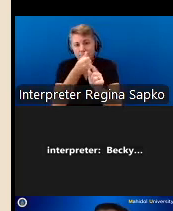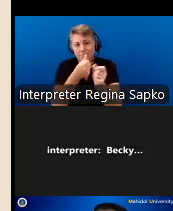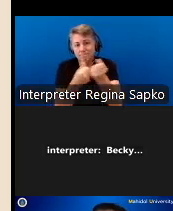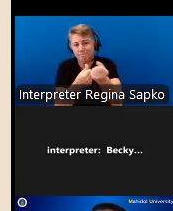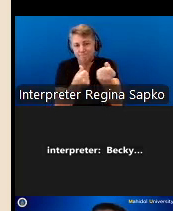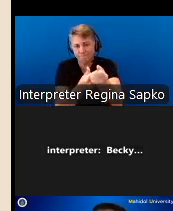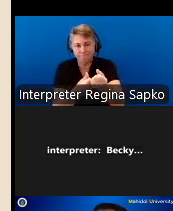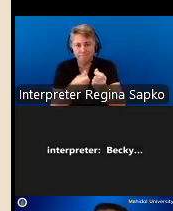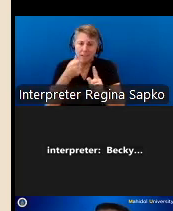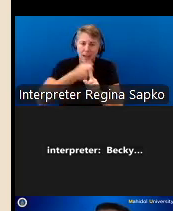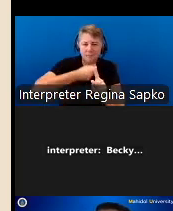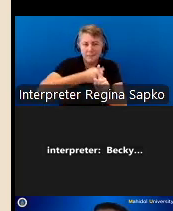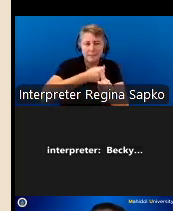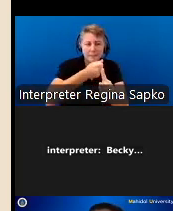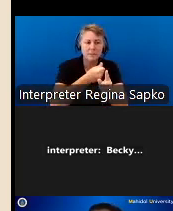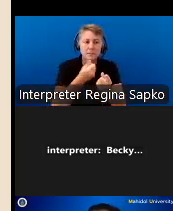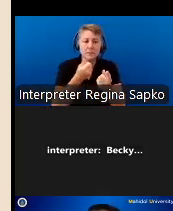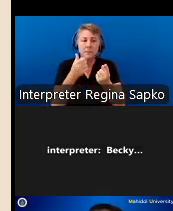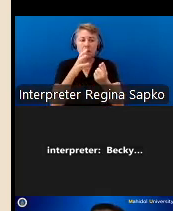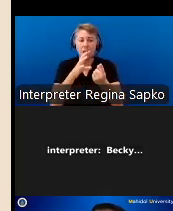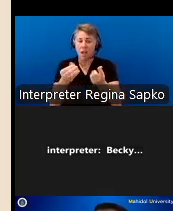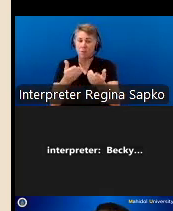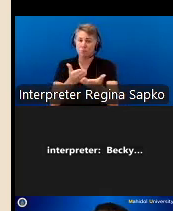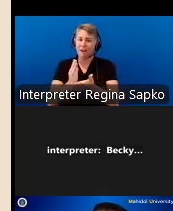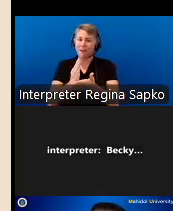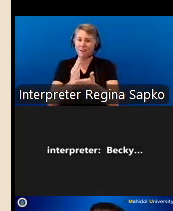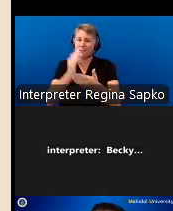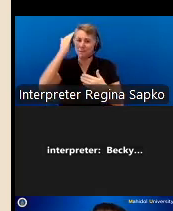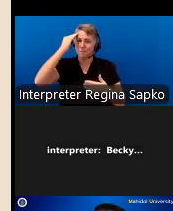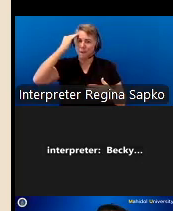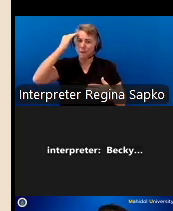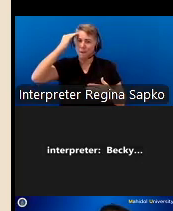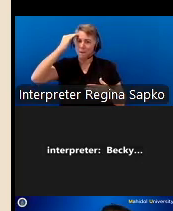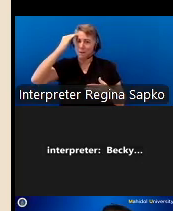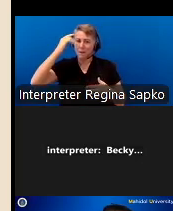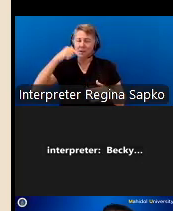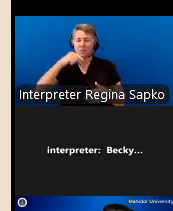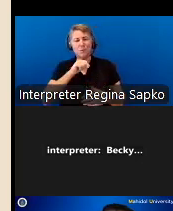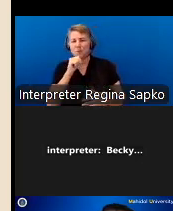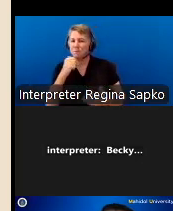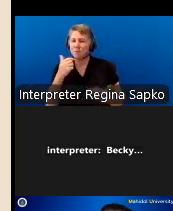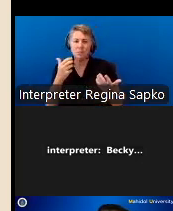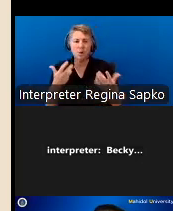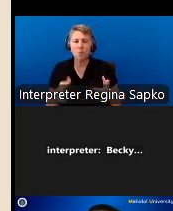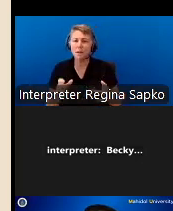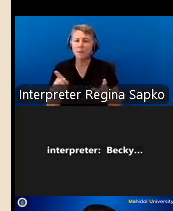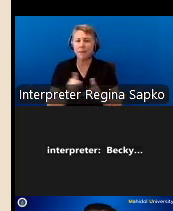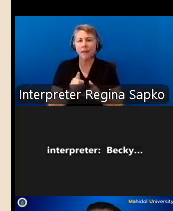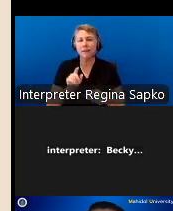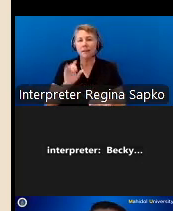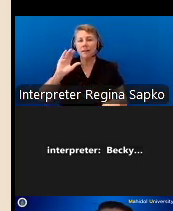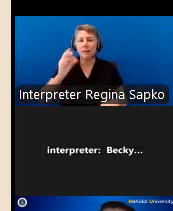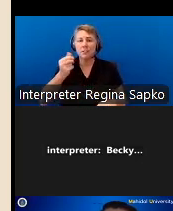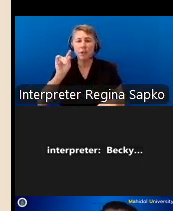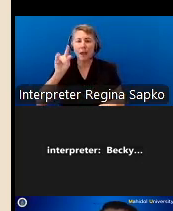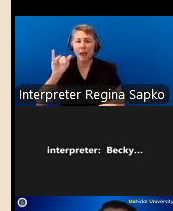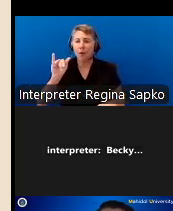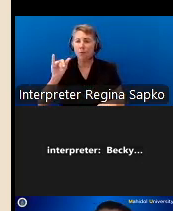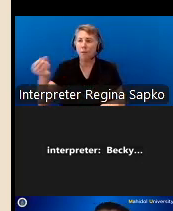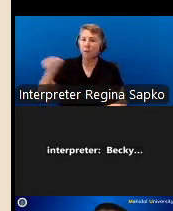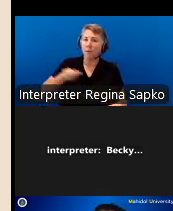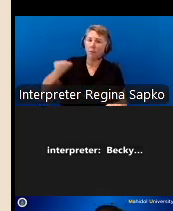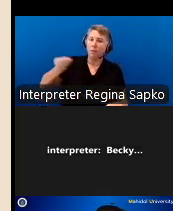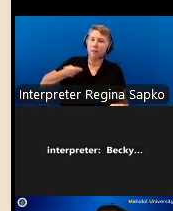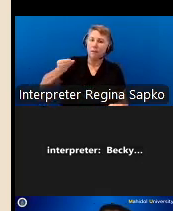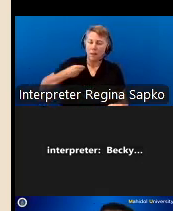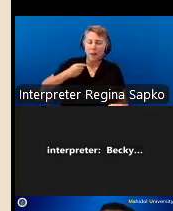to employ as a charity based or like symbolic, but decent work